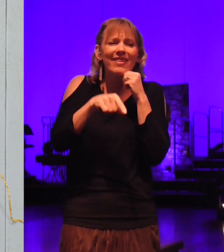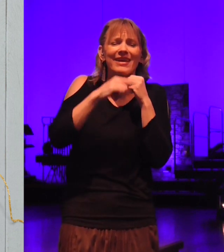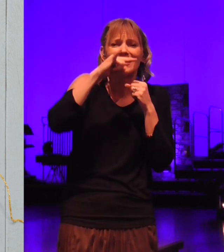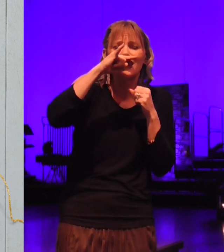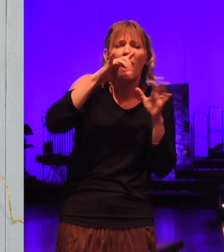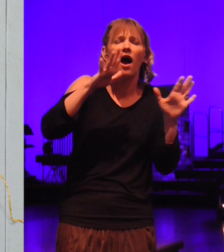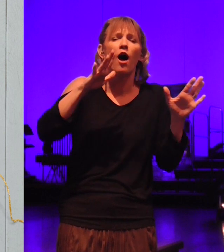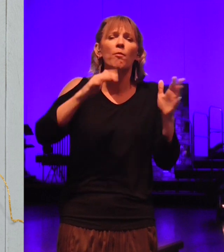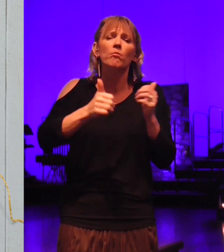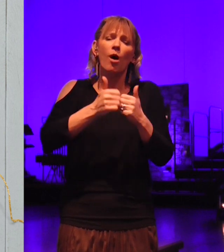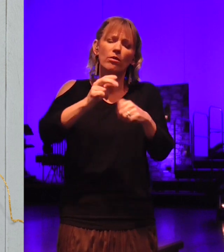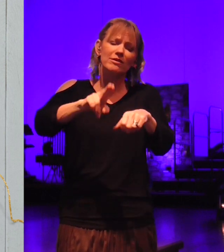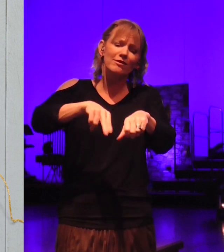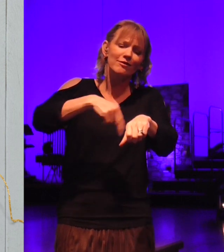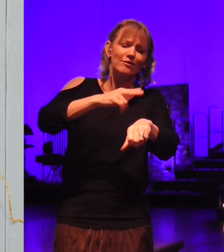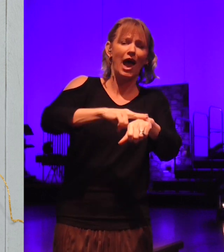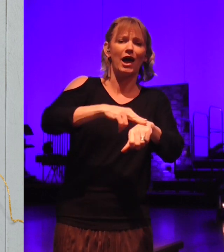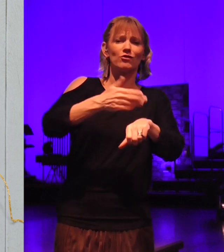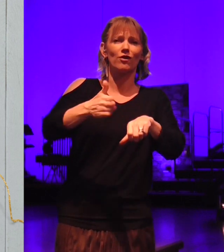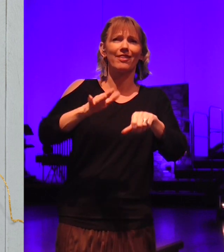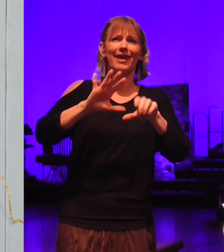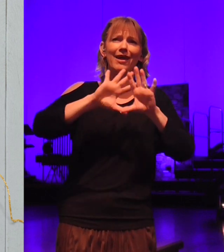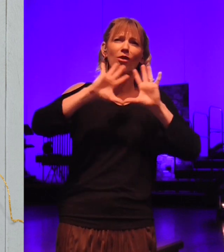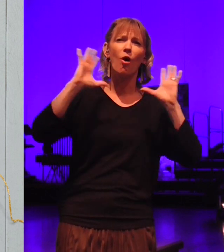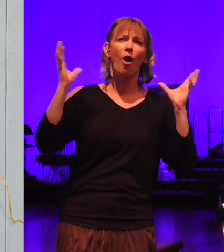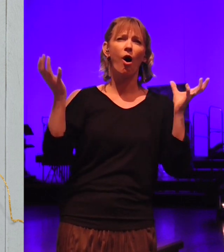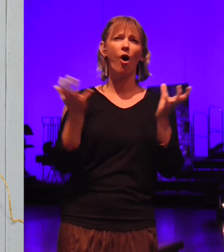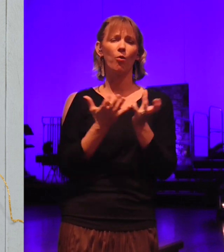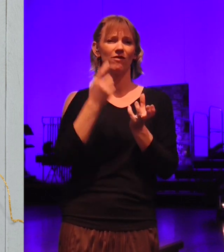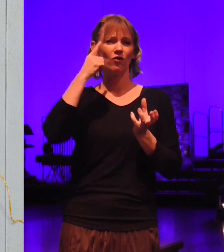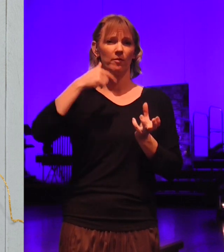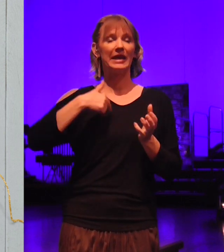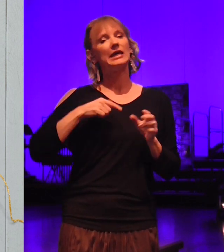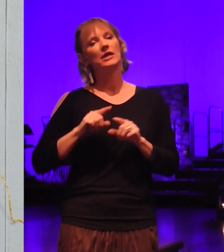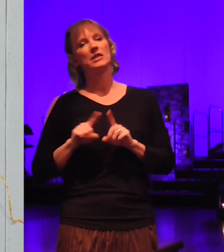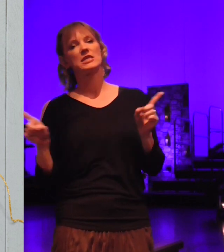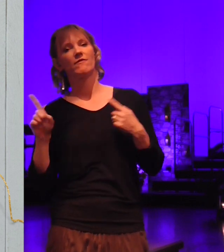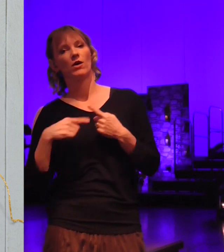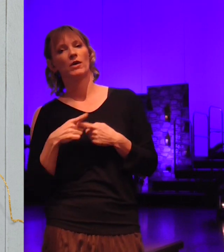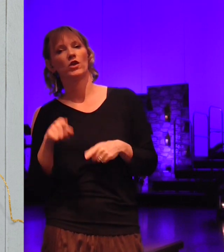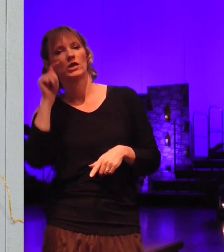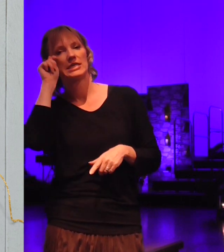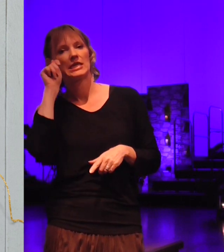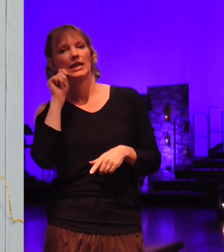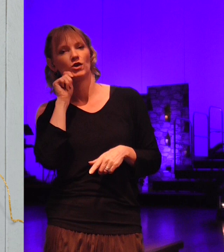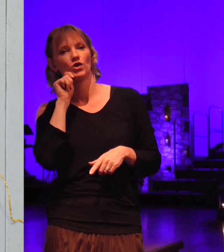in the world to me. It's different when they're teenagers.